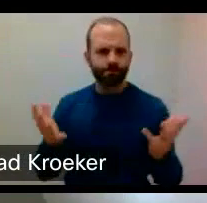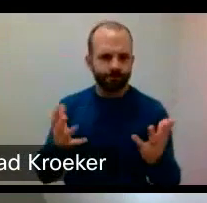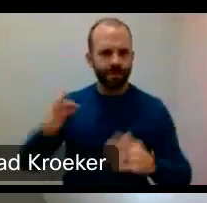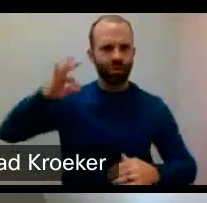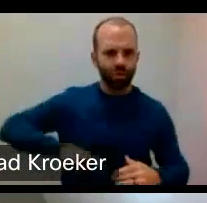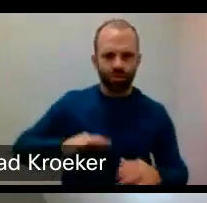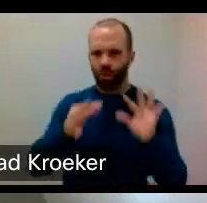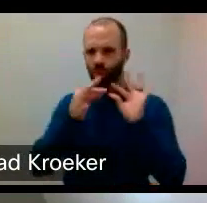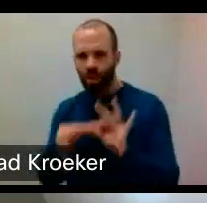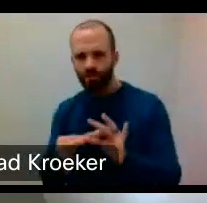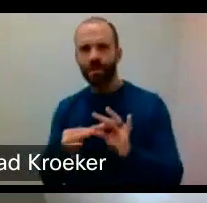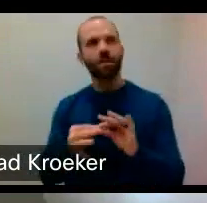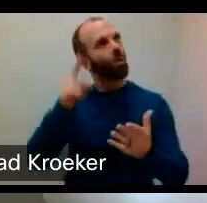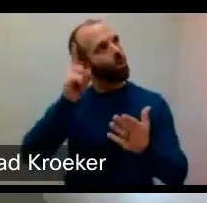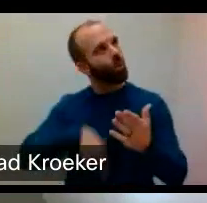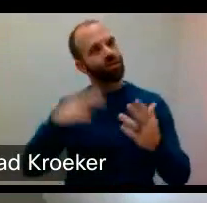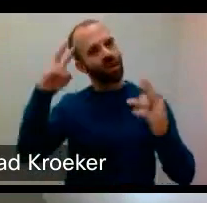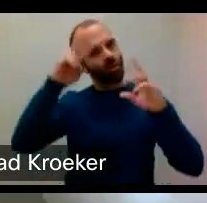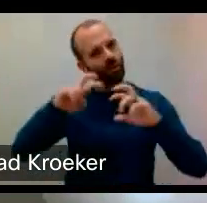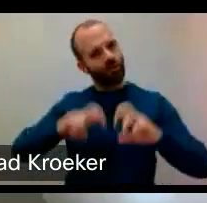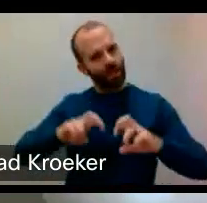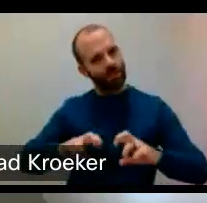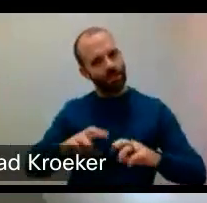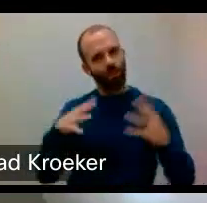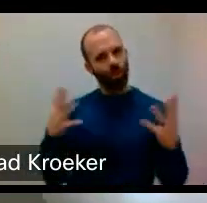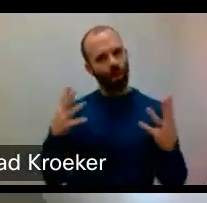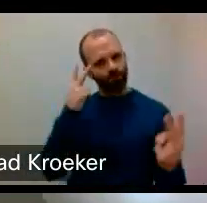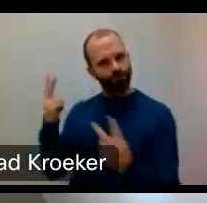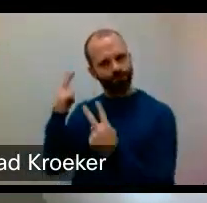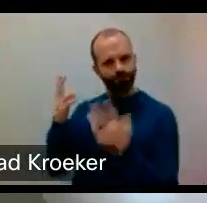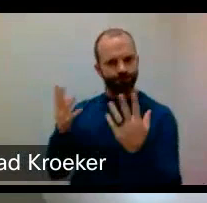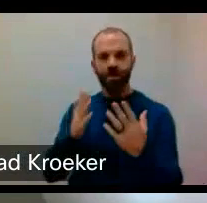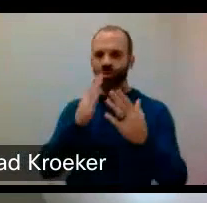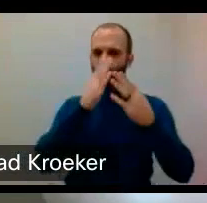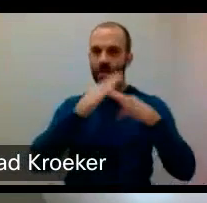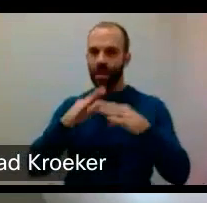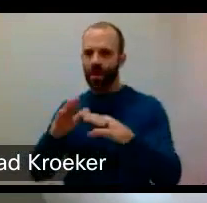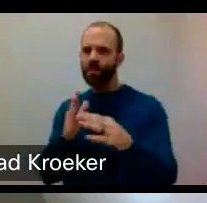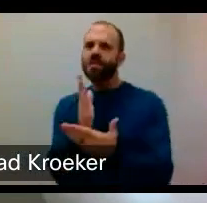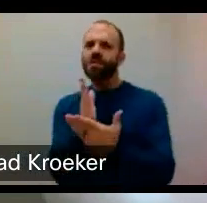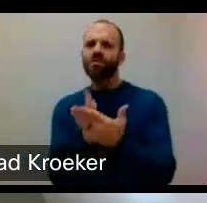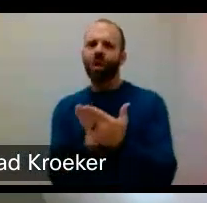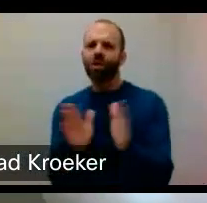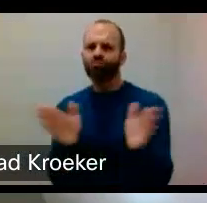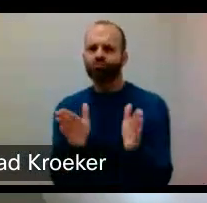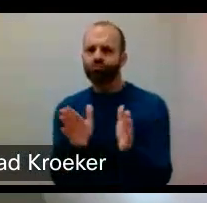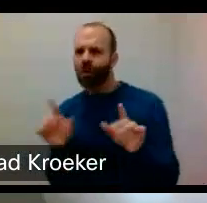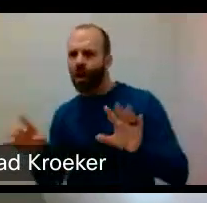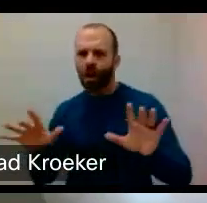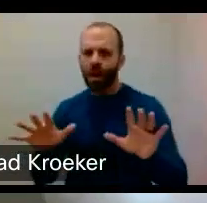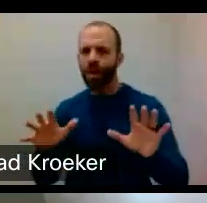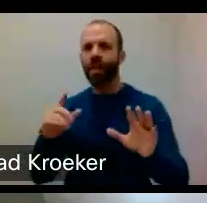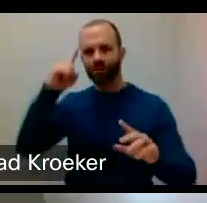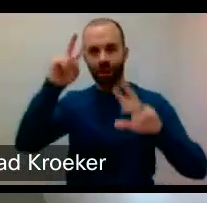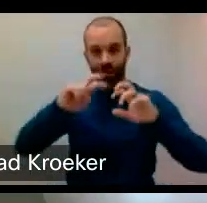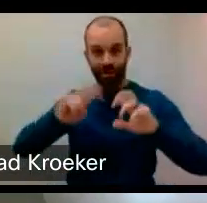you wanting to reflect on? So that's why that break it into smaller pieces involves critical